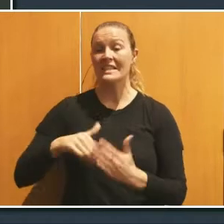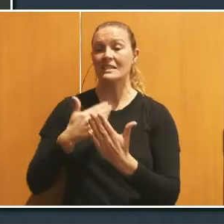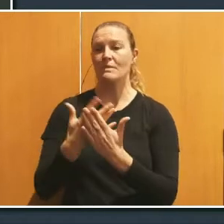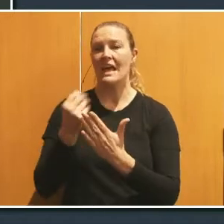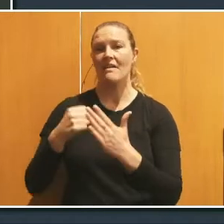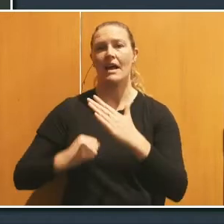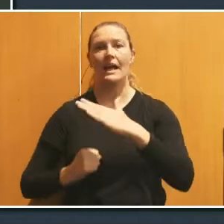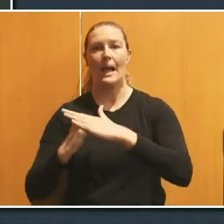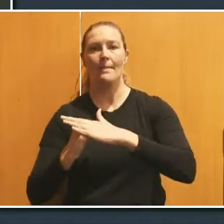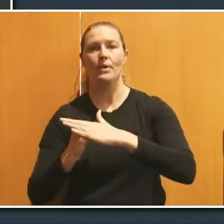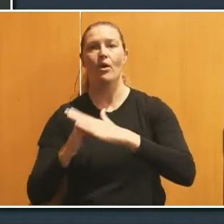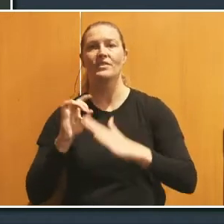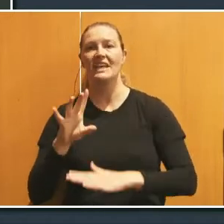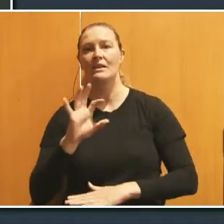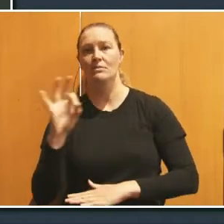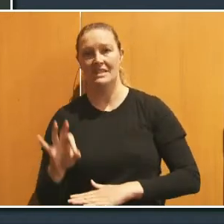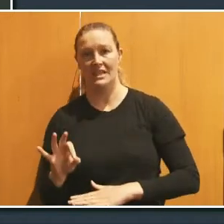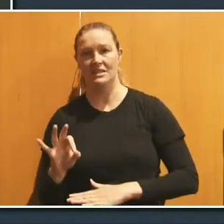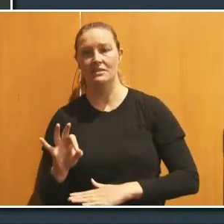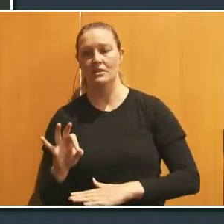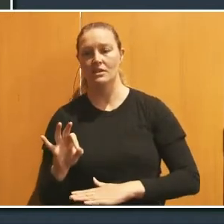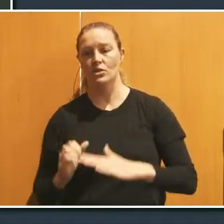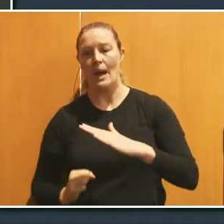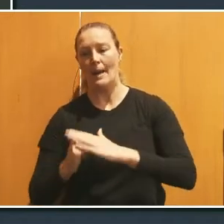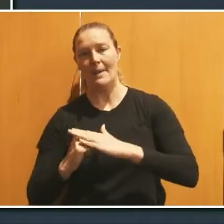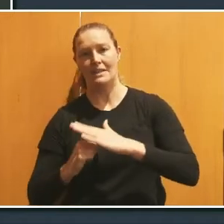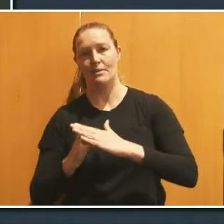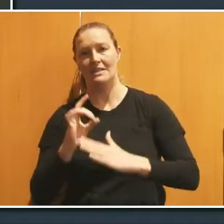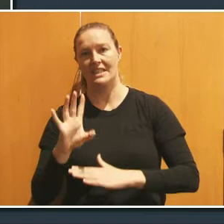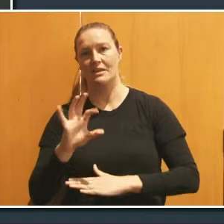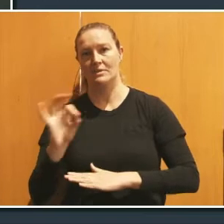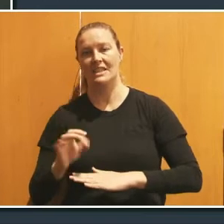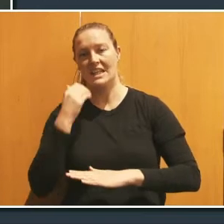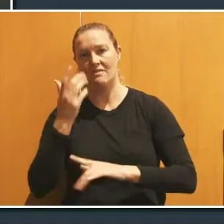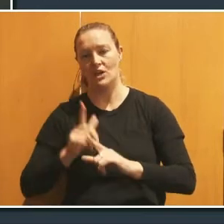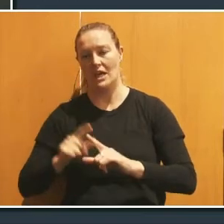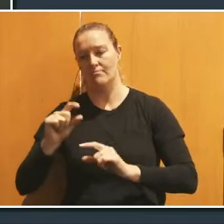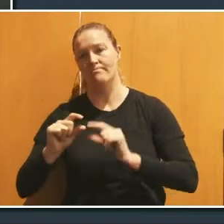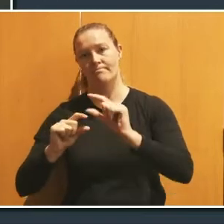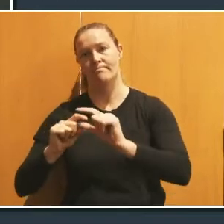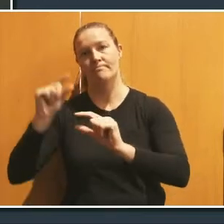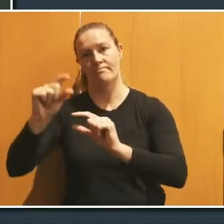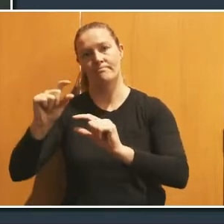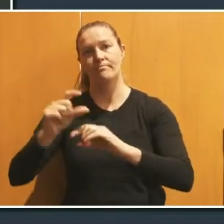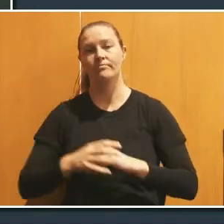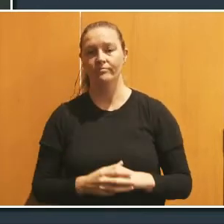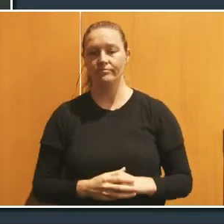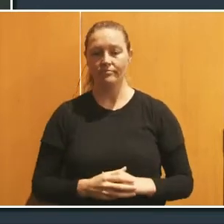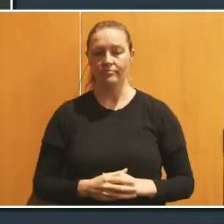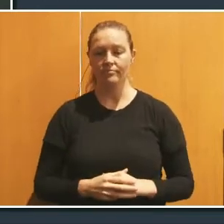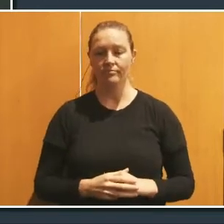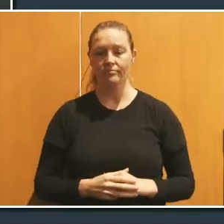cap of, say, 10%, that the rates cannot be increased by more than that per year, and that